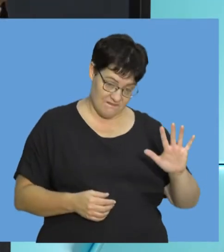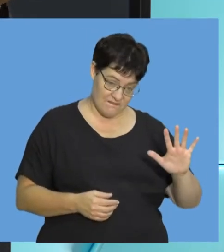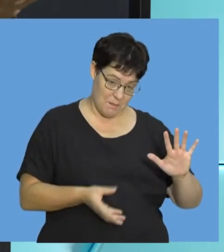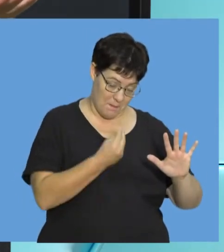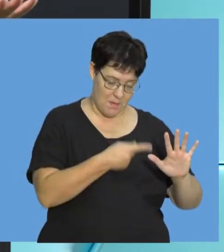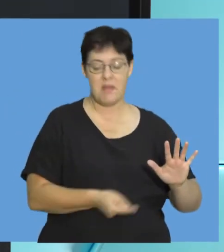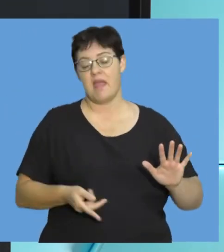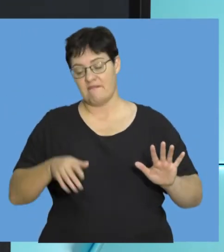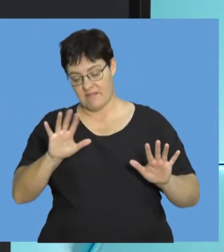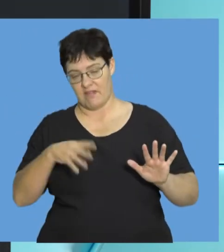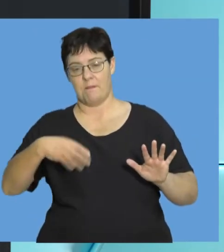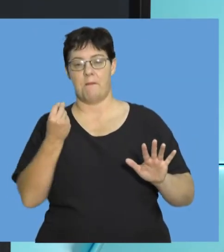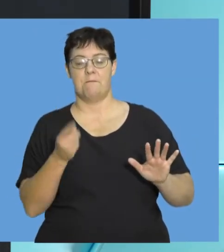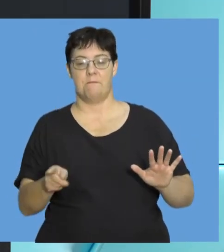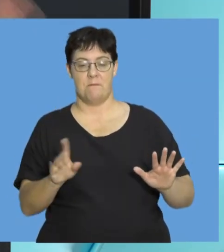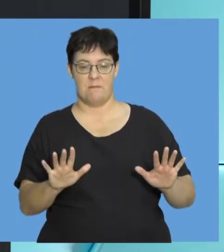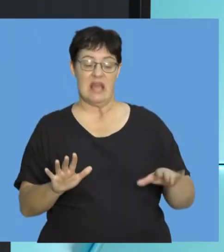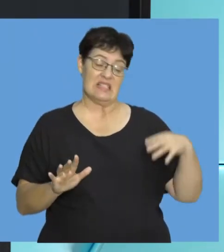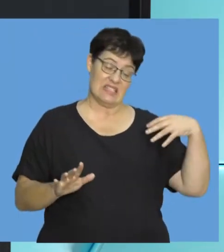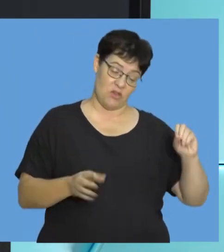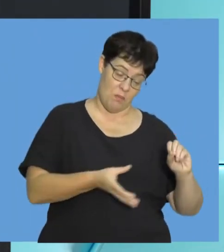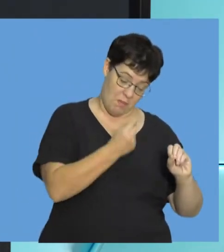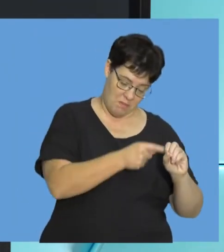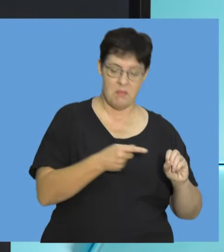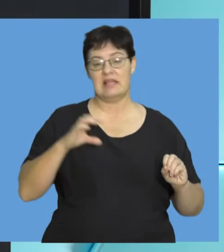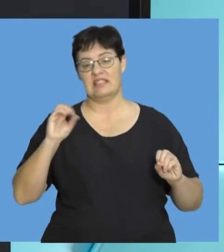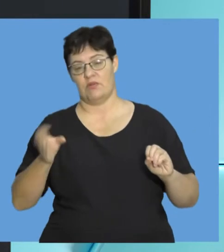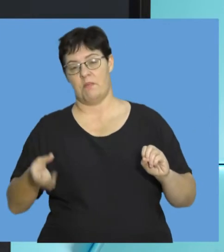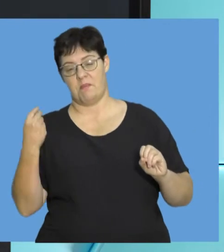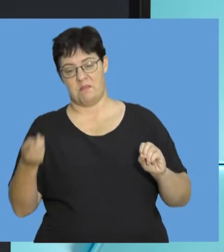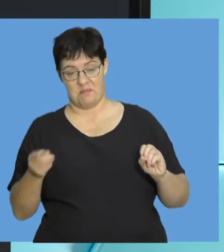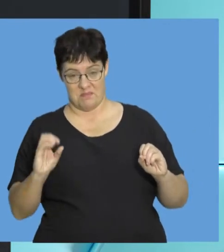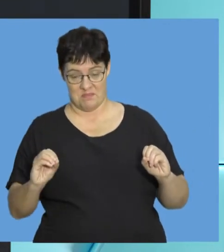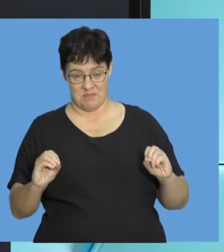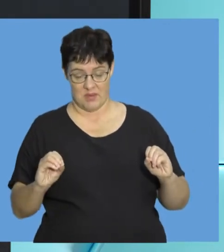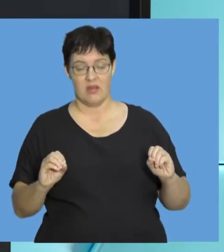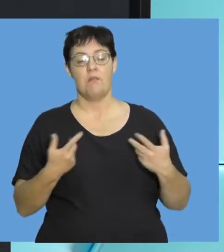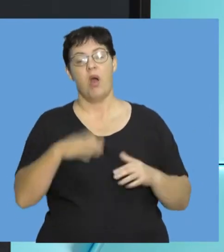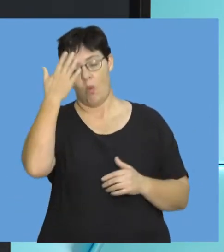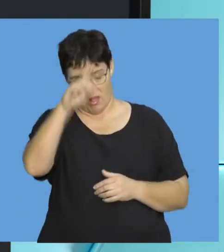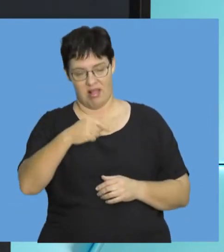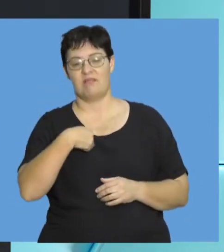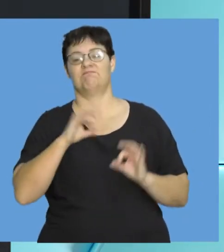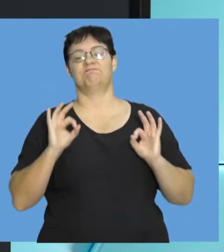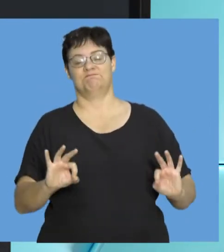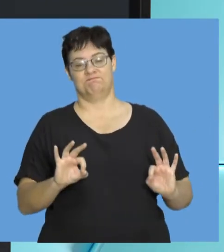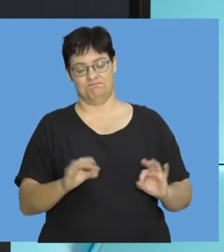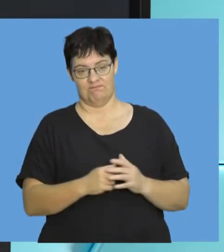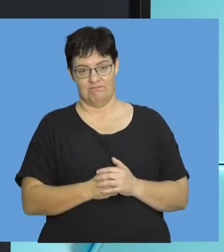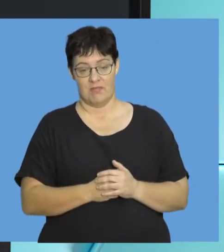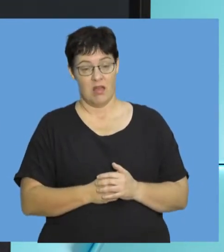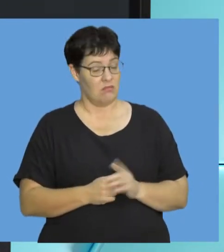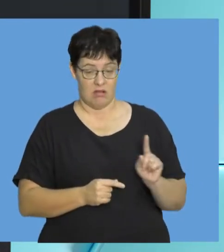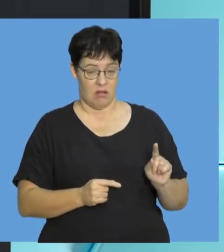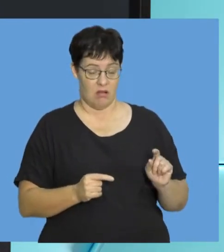left, I must get 5 on the right. I get 0 on the left, I must get 0 on the right. Then I will know that my answer is correct. If